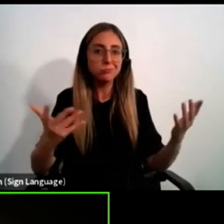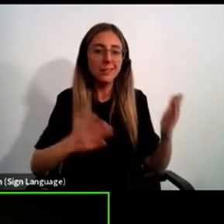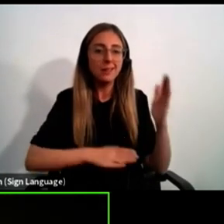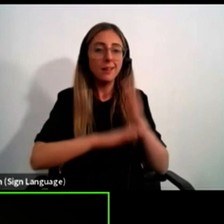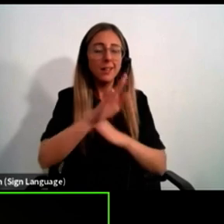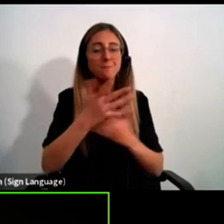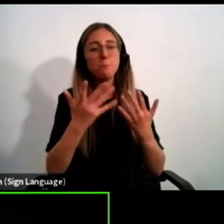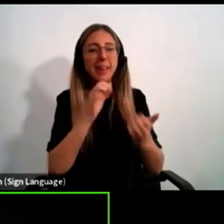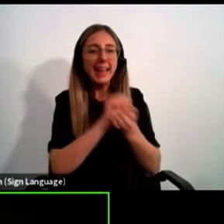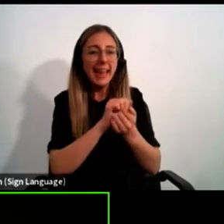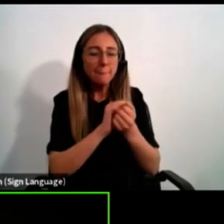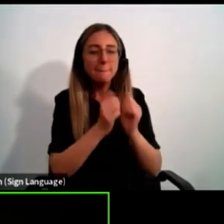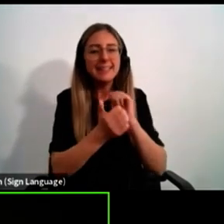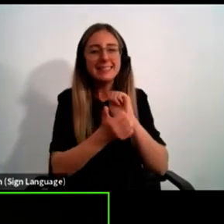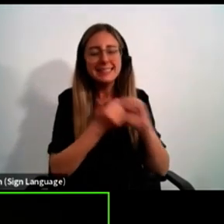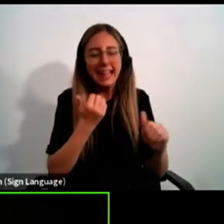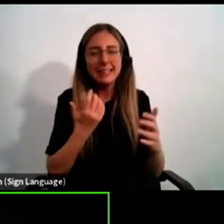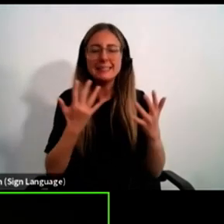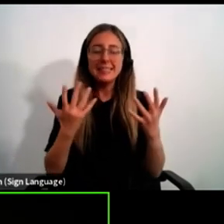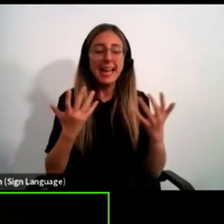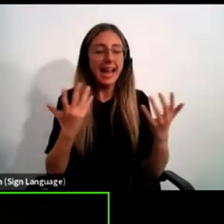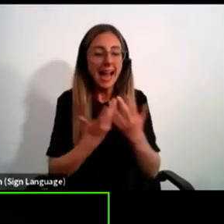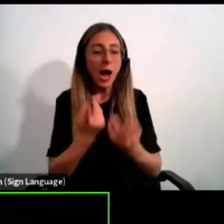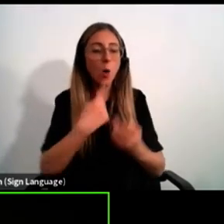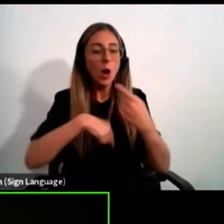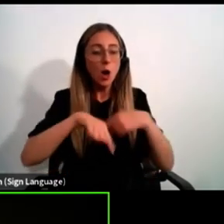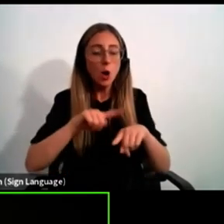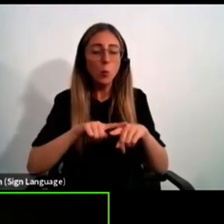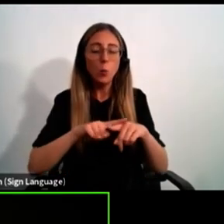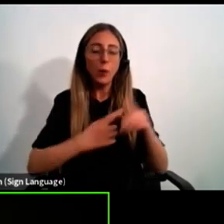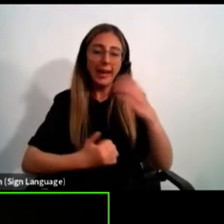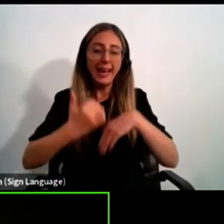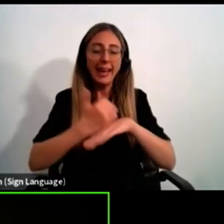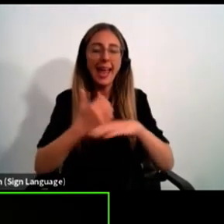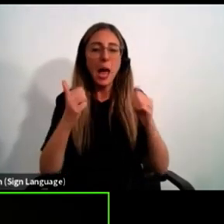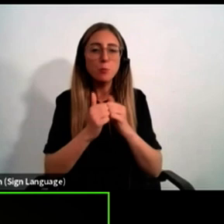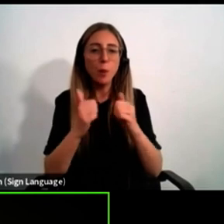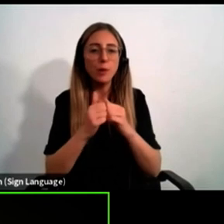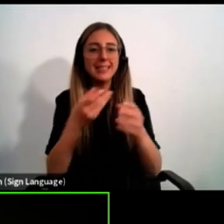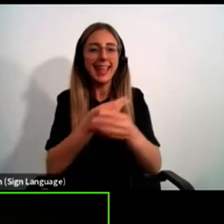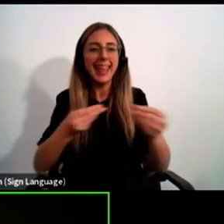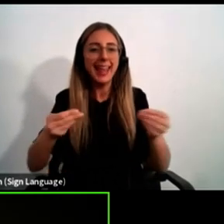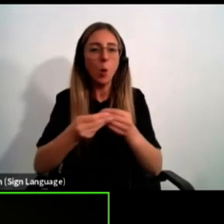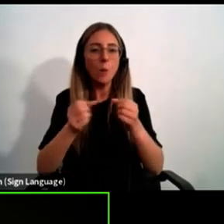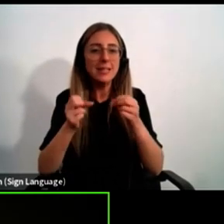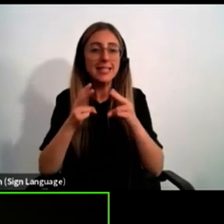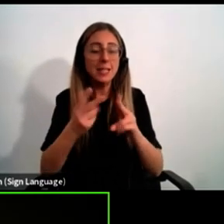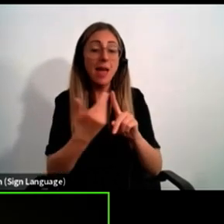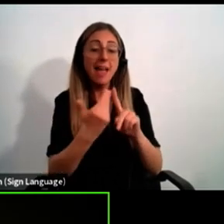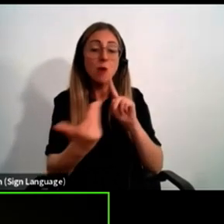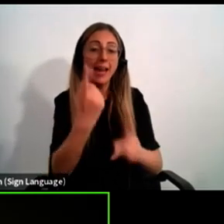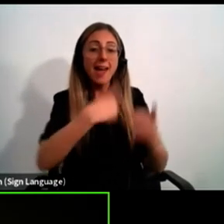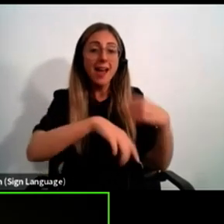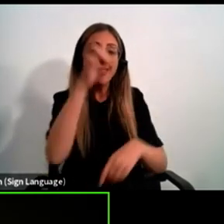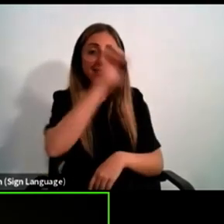Keeping skills, I think, again, it's how we create the appropriate ecosystem and we recognize the talent.